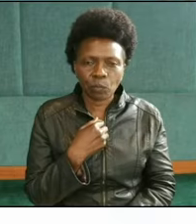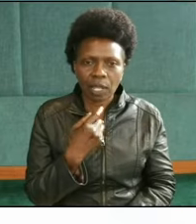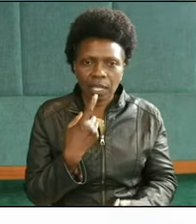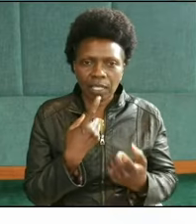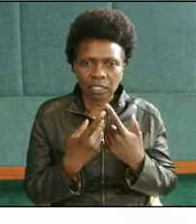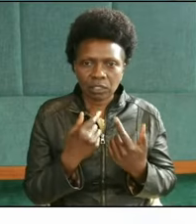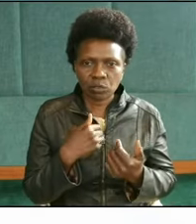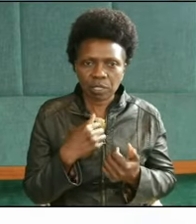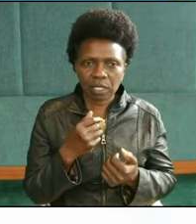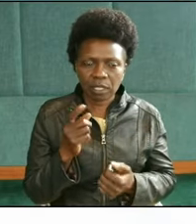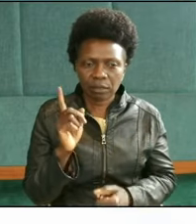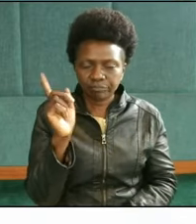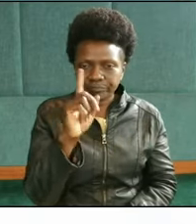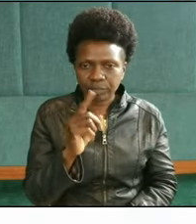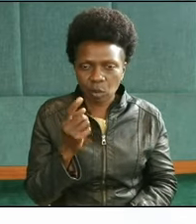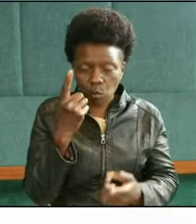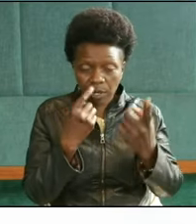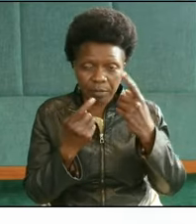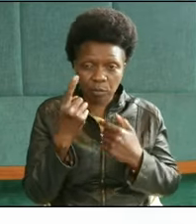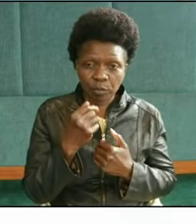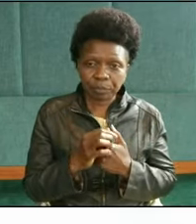say to me, do not weep.